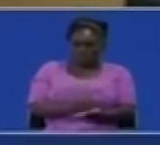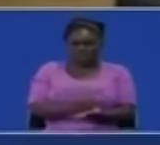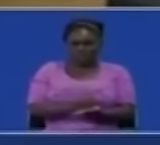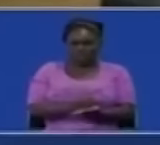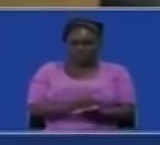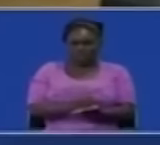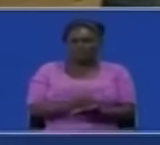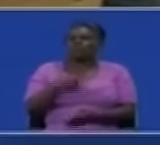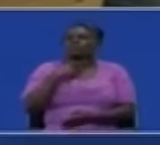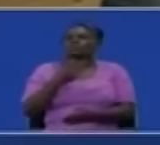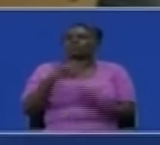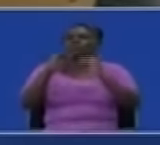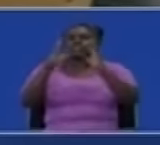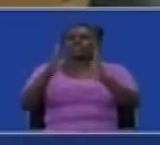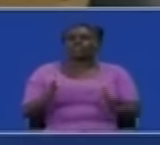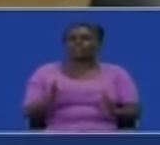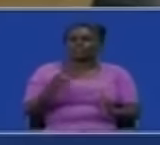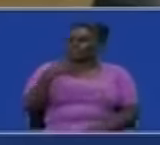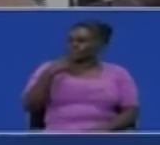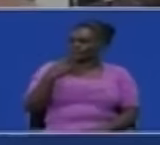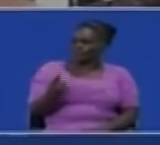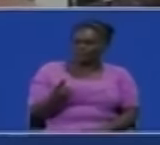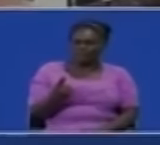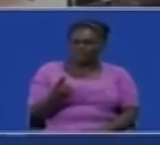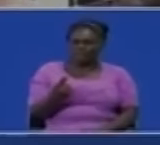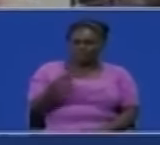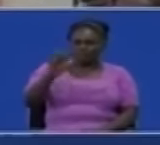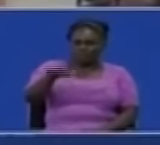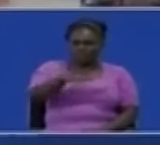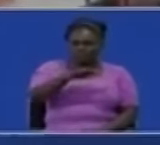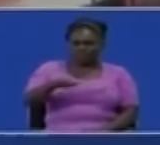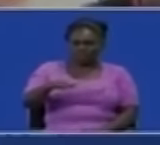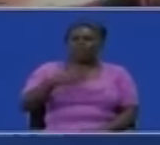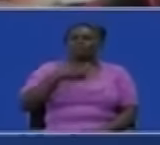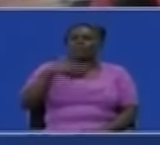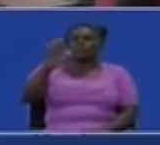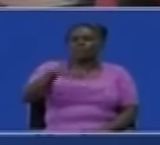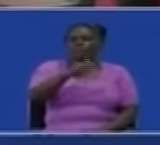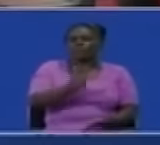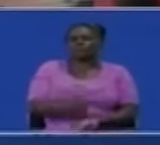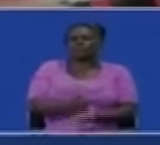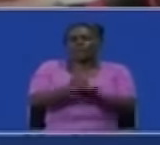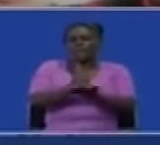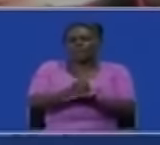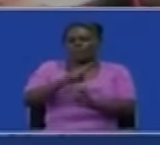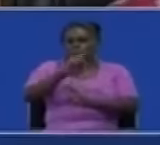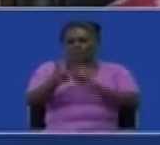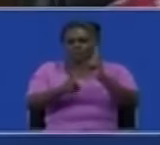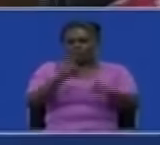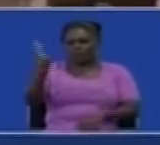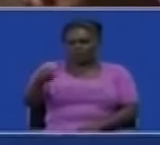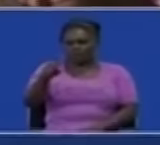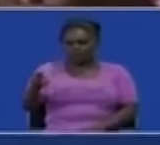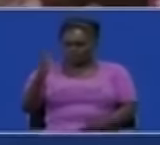Kenya National Union of Teachers has written to the clerk of the National Assembly seeking Parliament's intervention in having the exams cancelled.